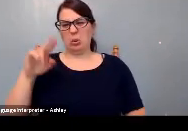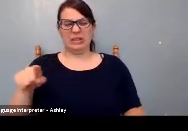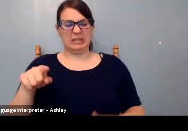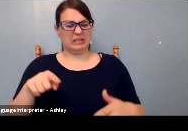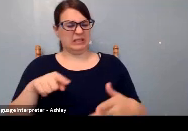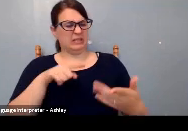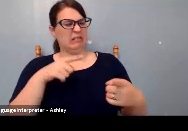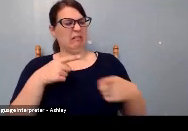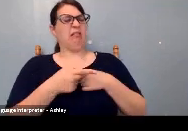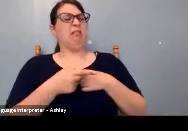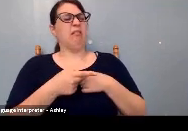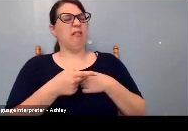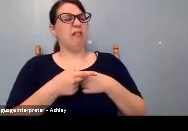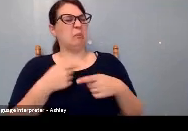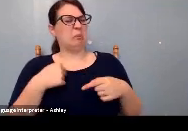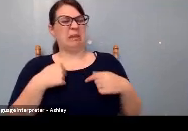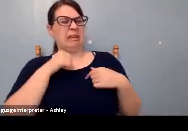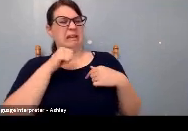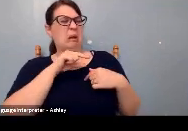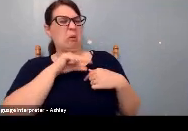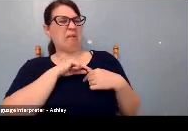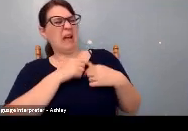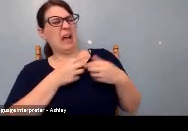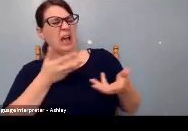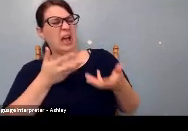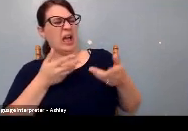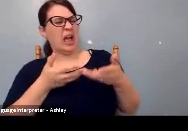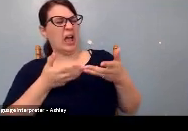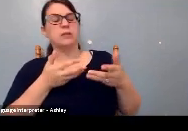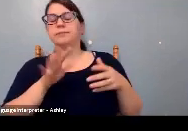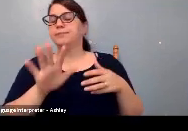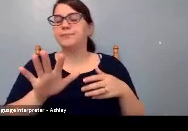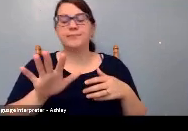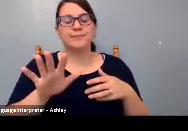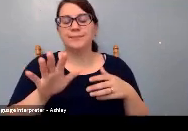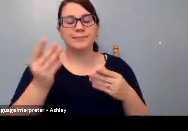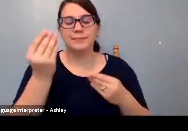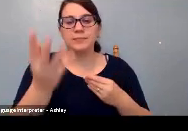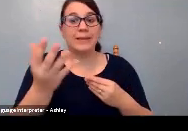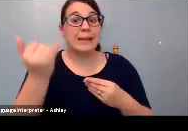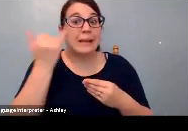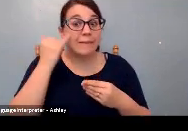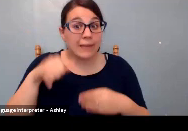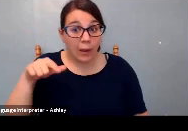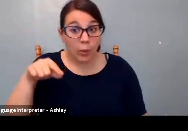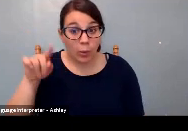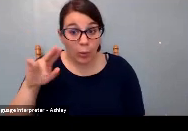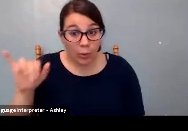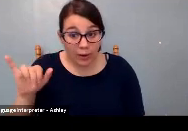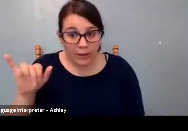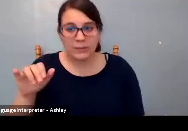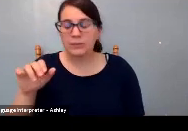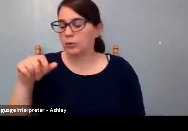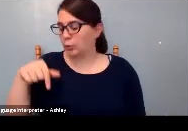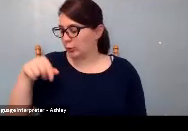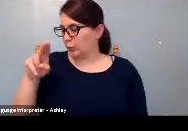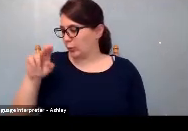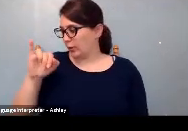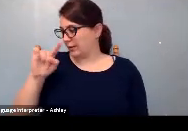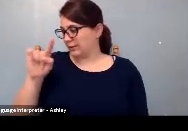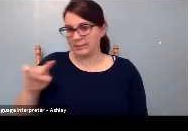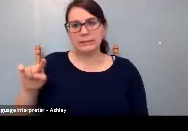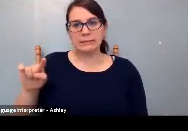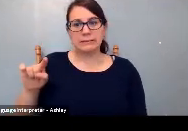not eligible. So I always like to recommend that when they're at the eligibility quiz, they click more information that's